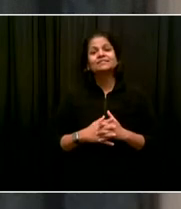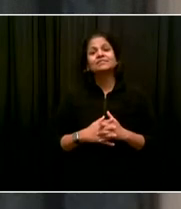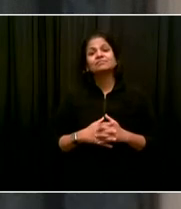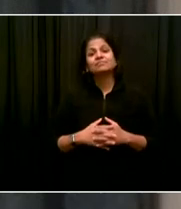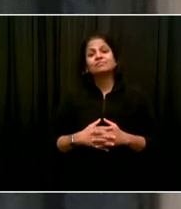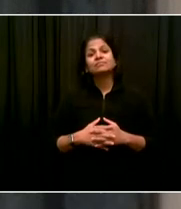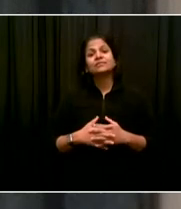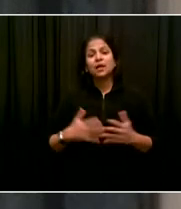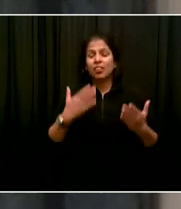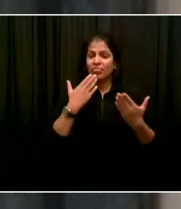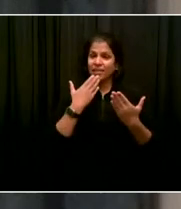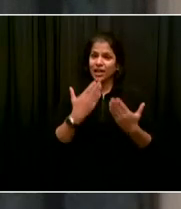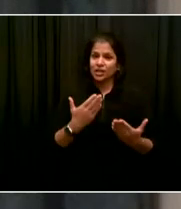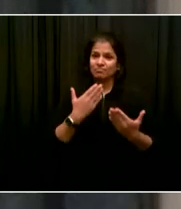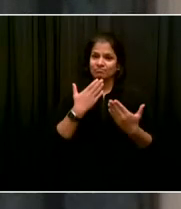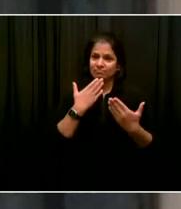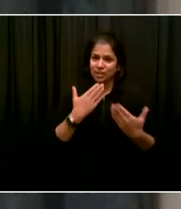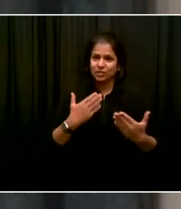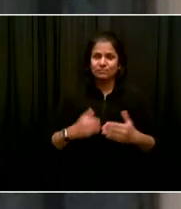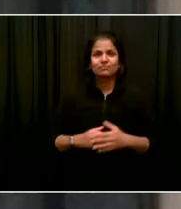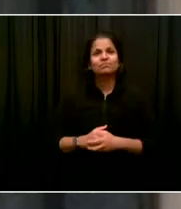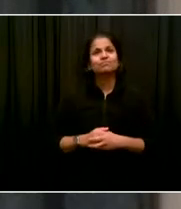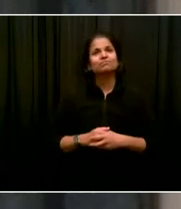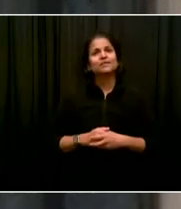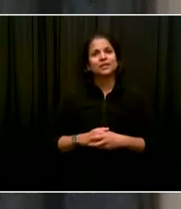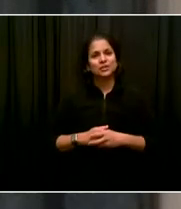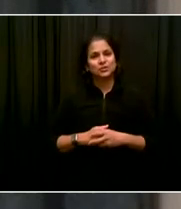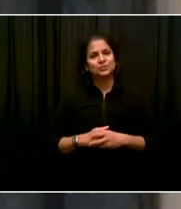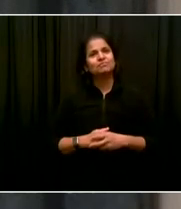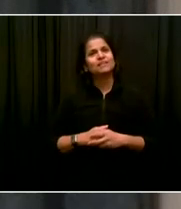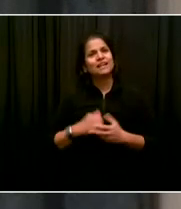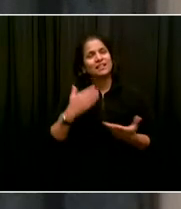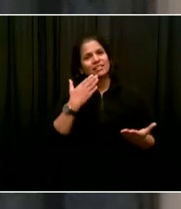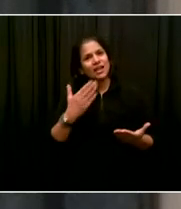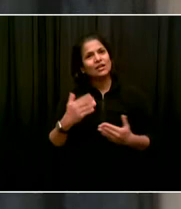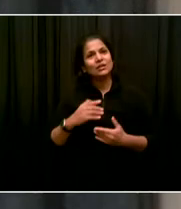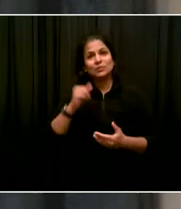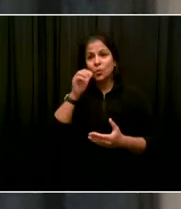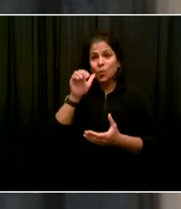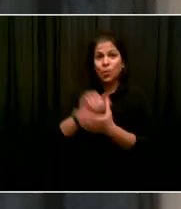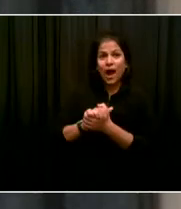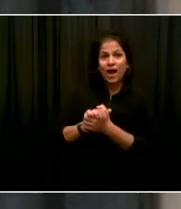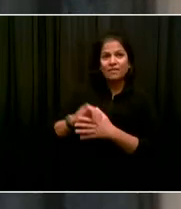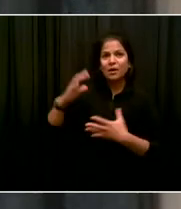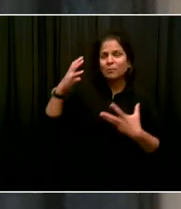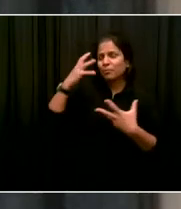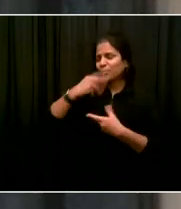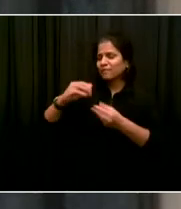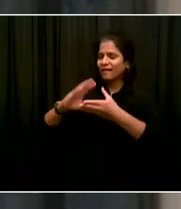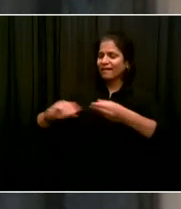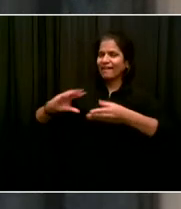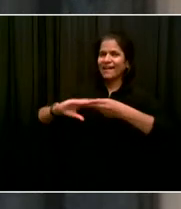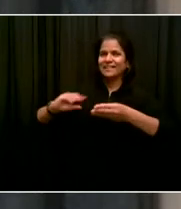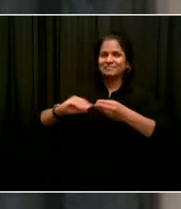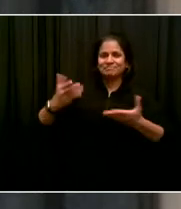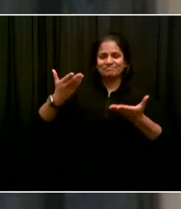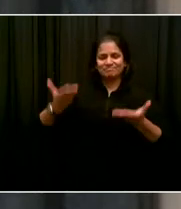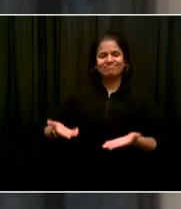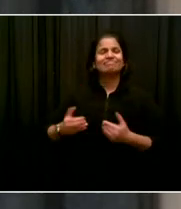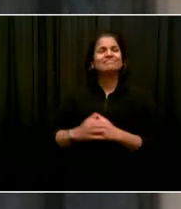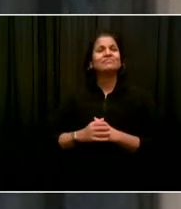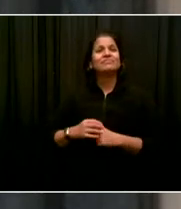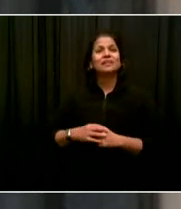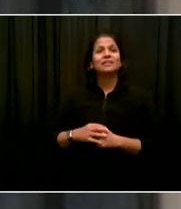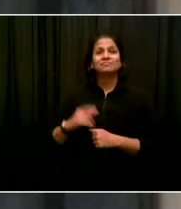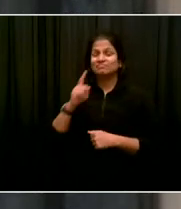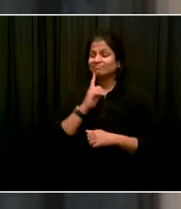Thank you for the lovely words from your lovely wife. And it's very simple. I love New York City. I